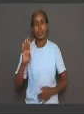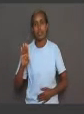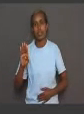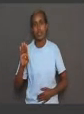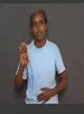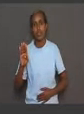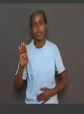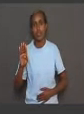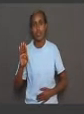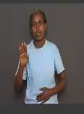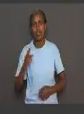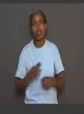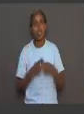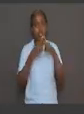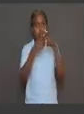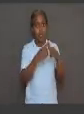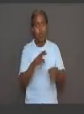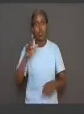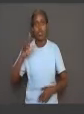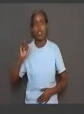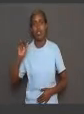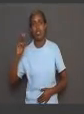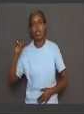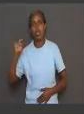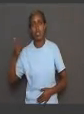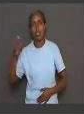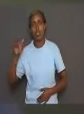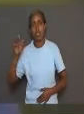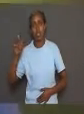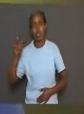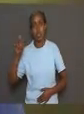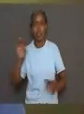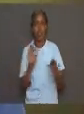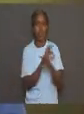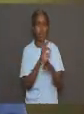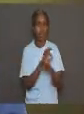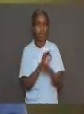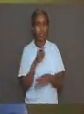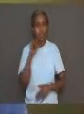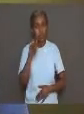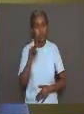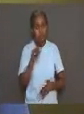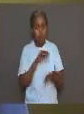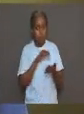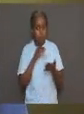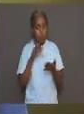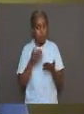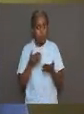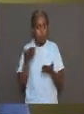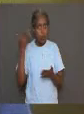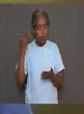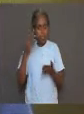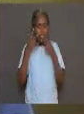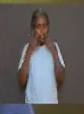b is called a linear function. You have already seen some